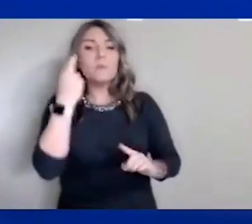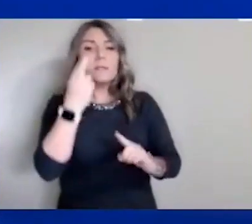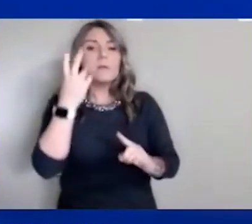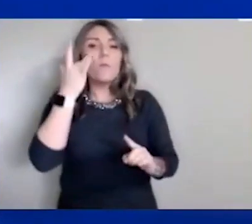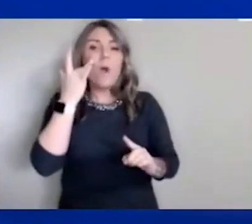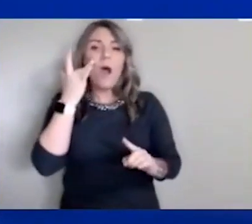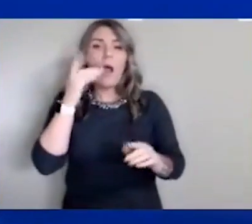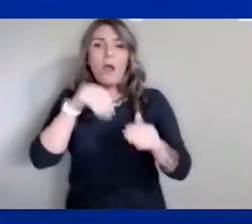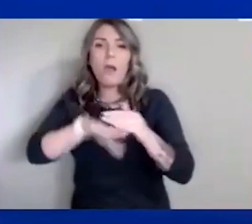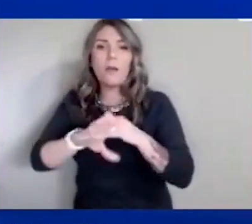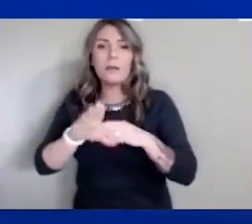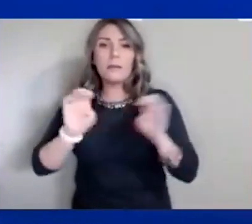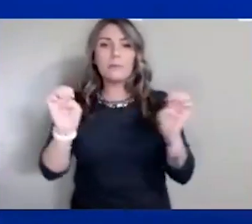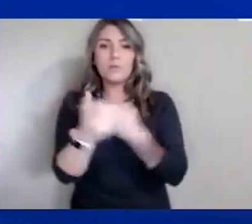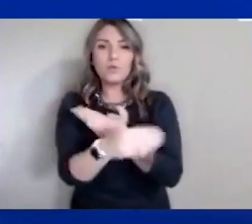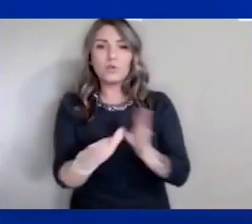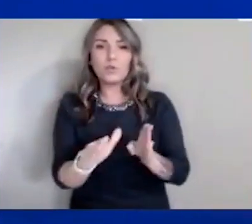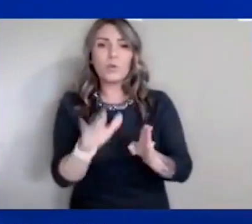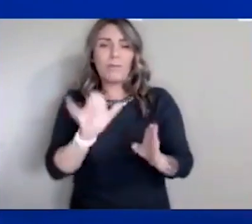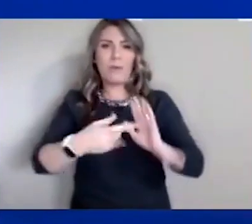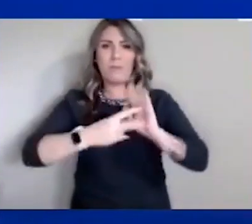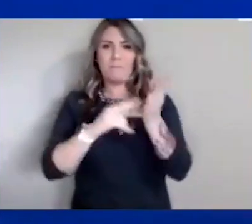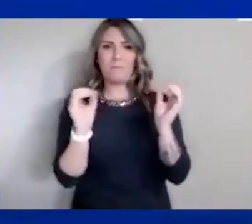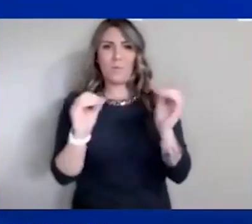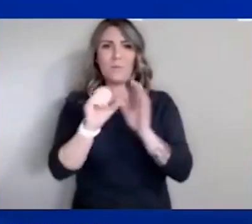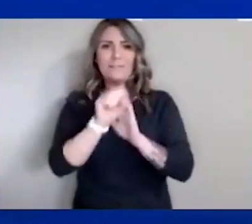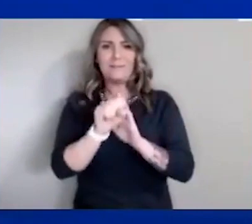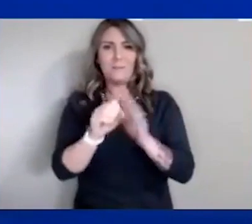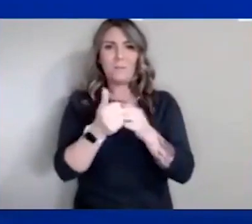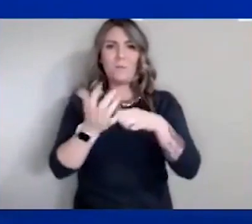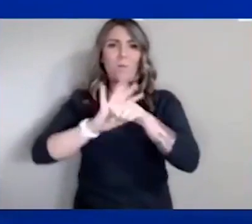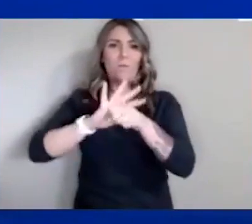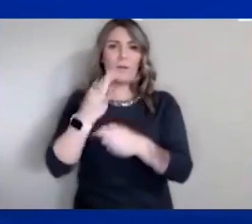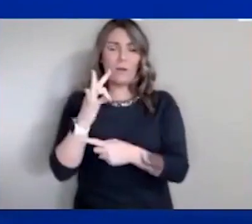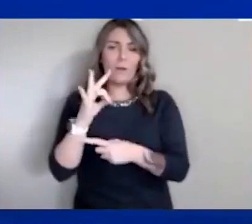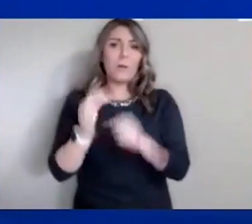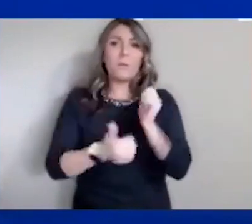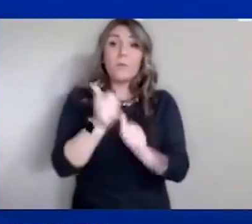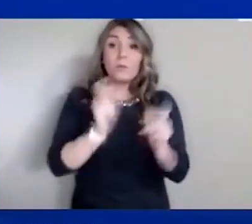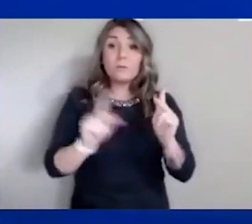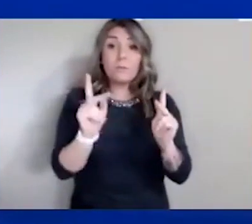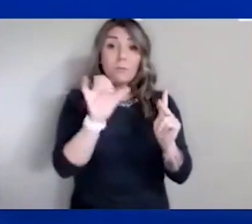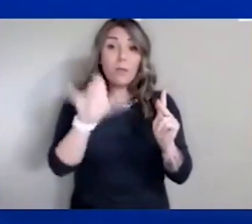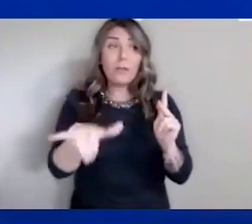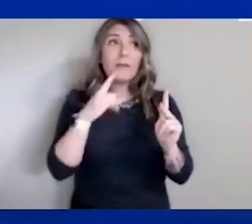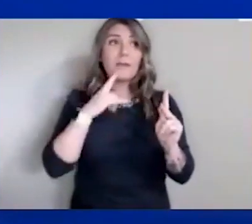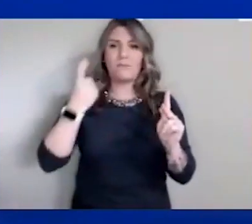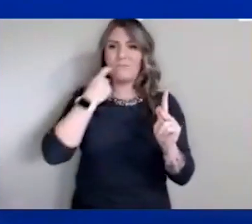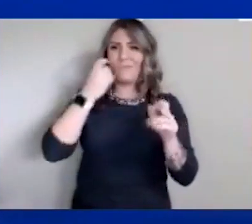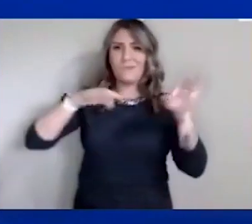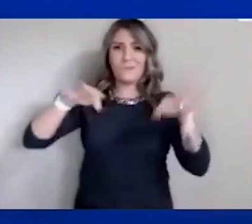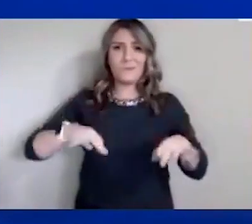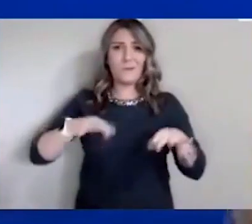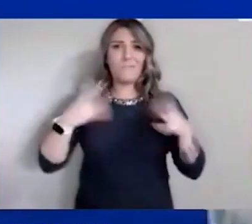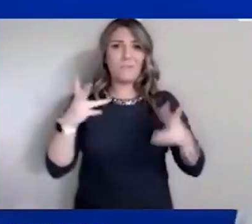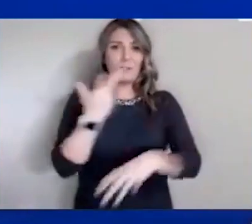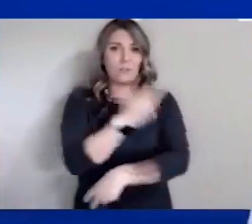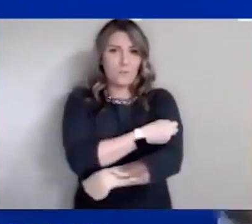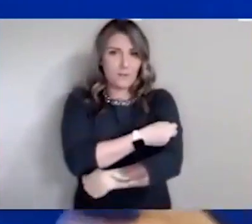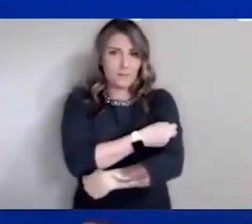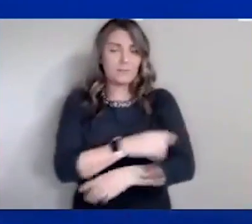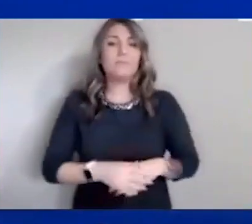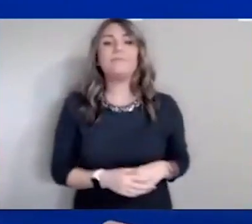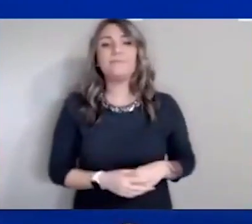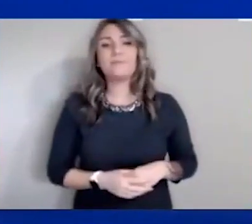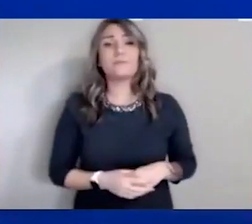who is truly symptomatic with COVID. And most of those people like that we've just described have been vaccinated, which we know that's